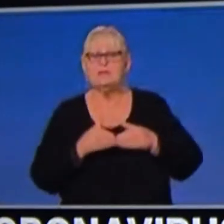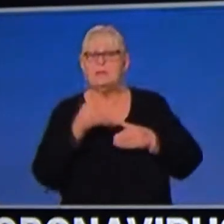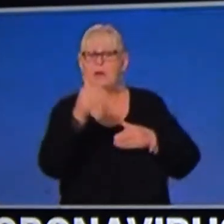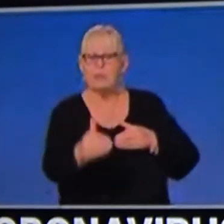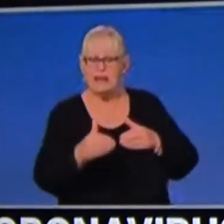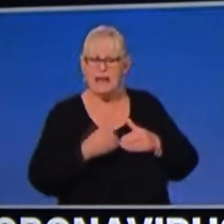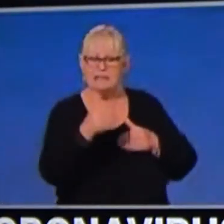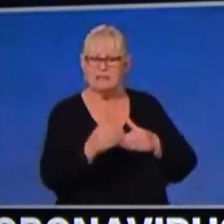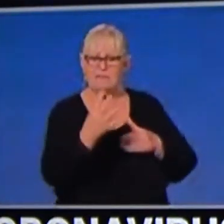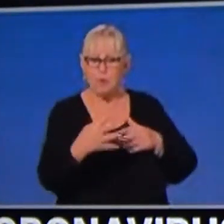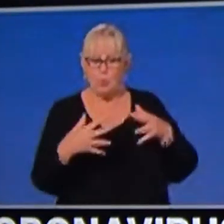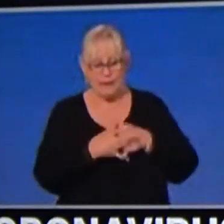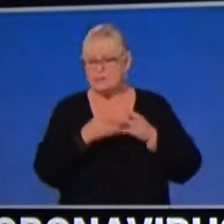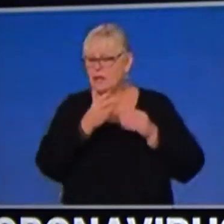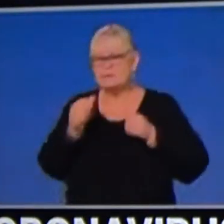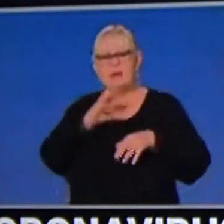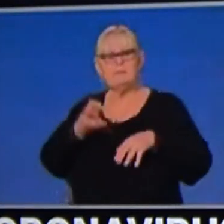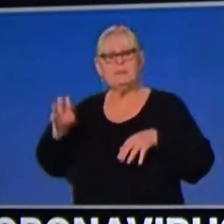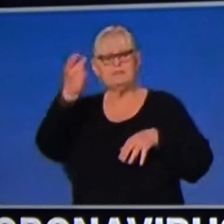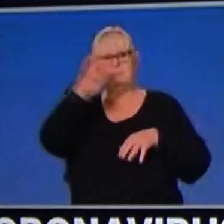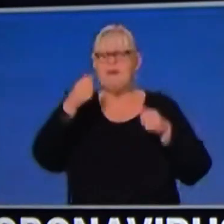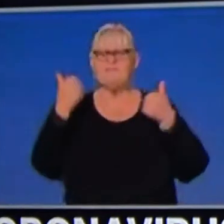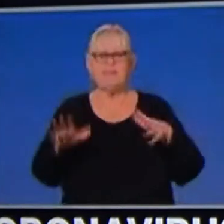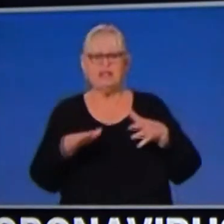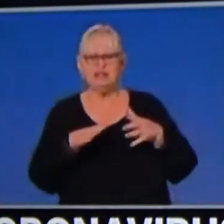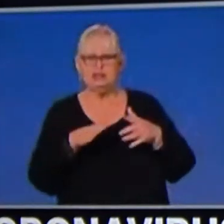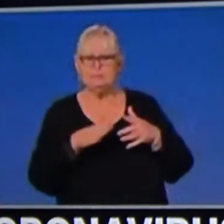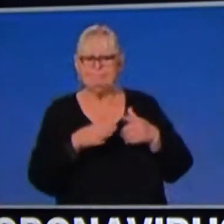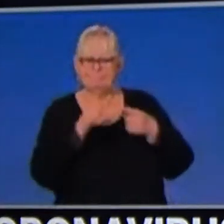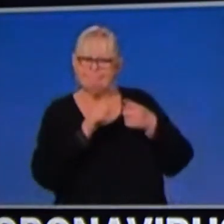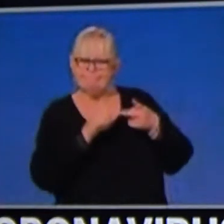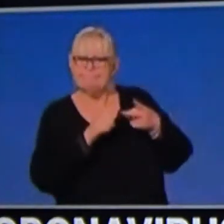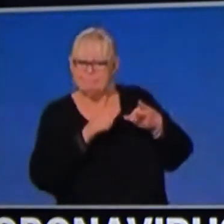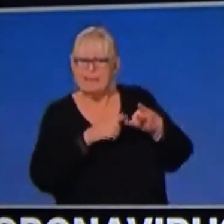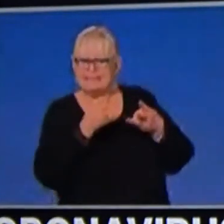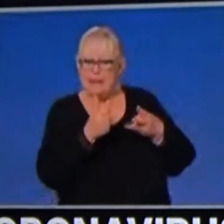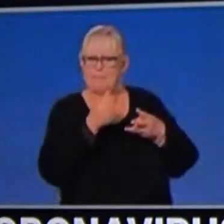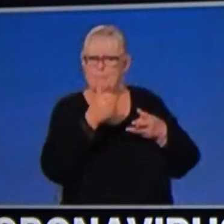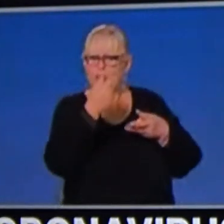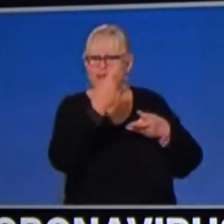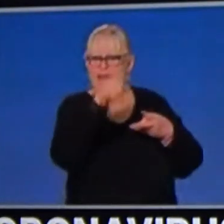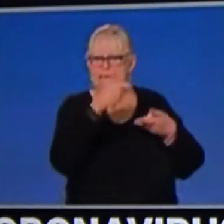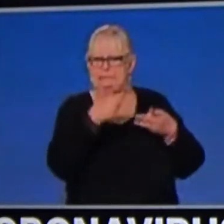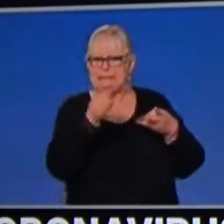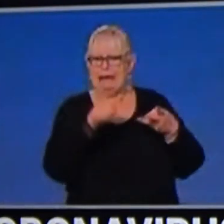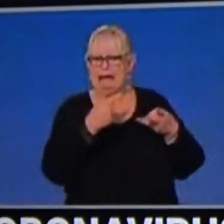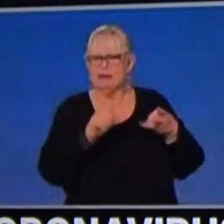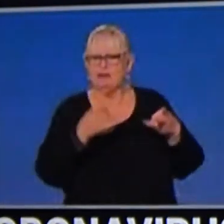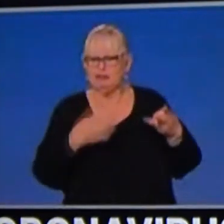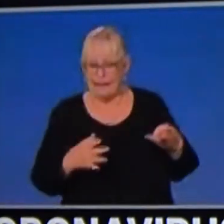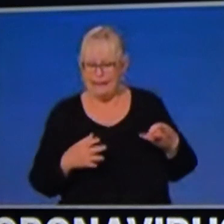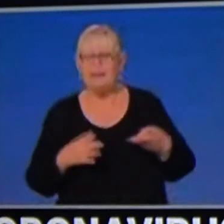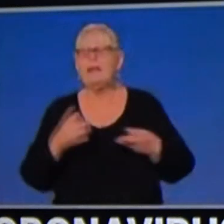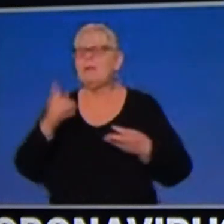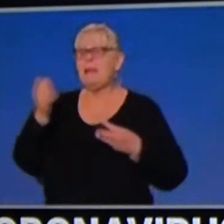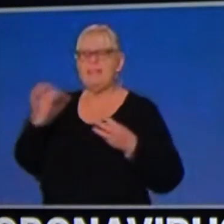went further than those baselines, both in enforcement and with some additional measures of their own, they have indicated today